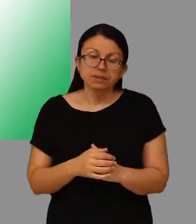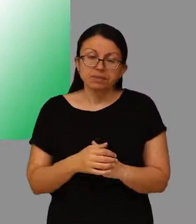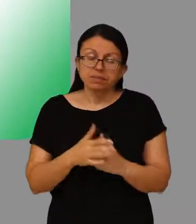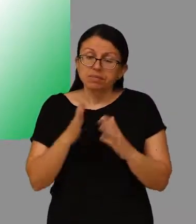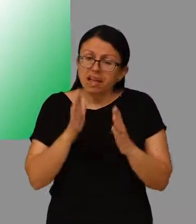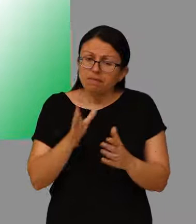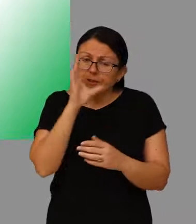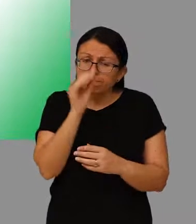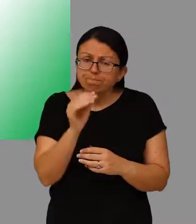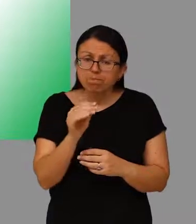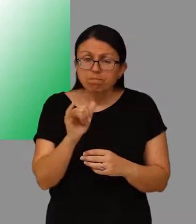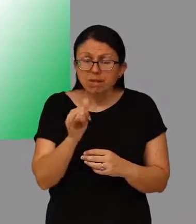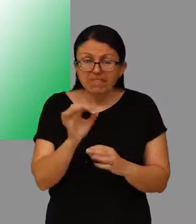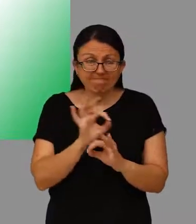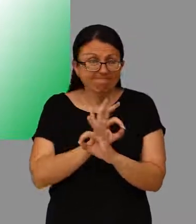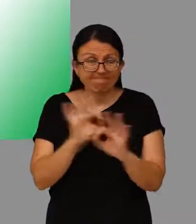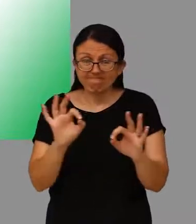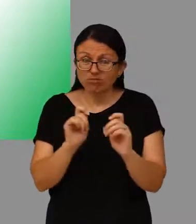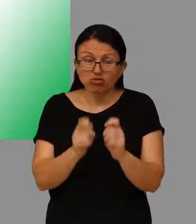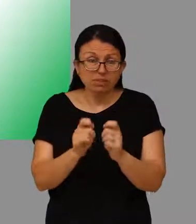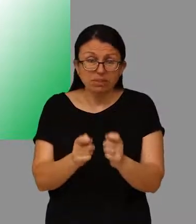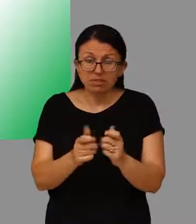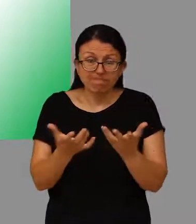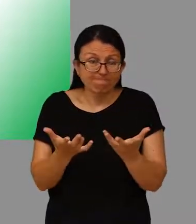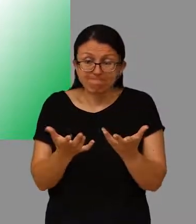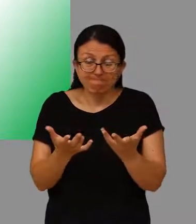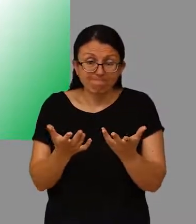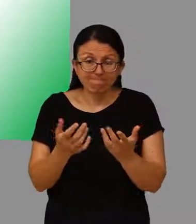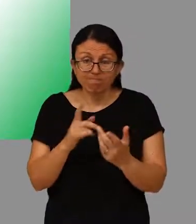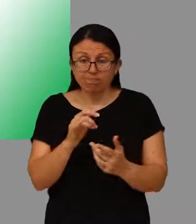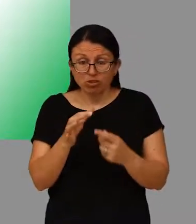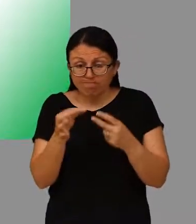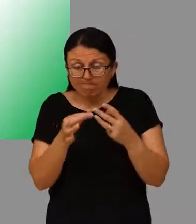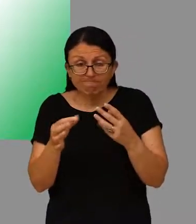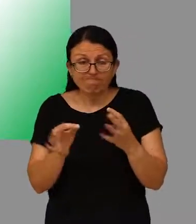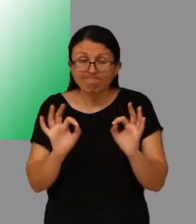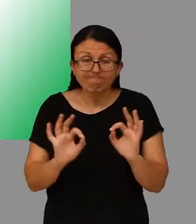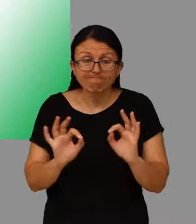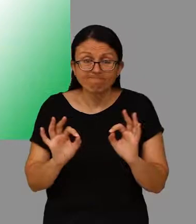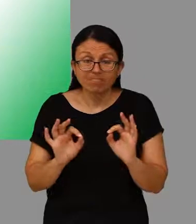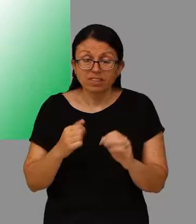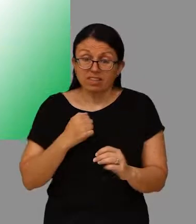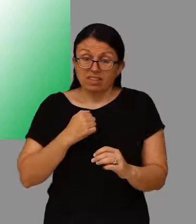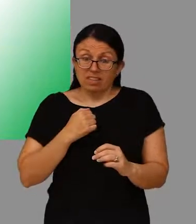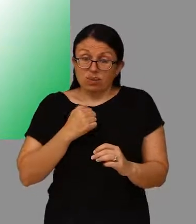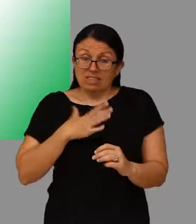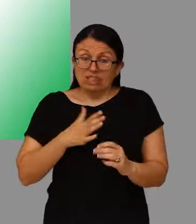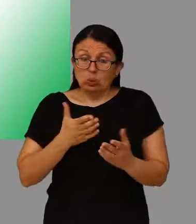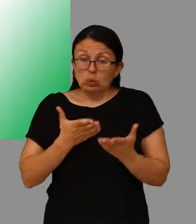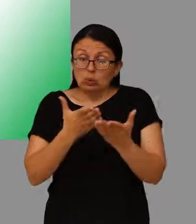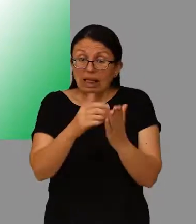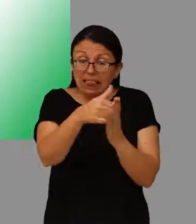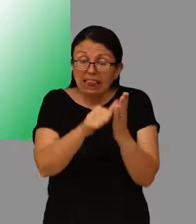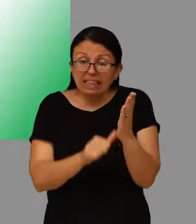We have to mention as well that the option of no treatment is also a treatment option. It's our job to put